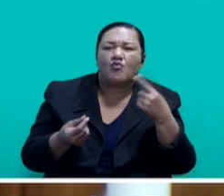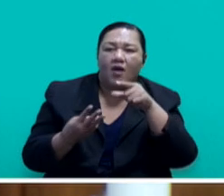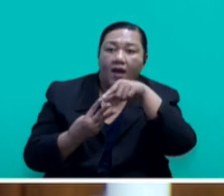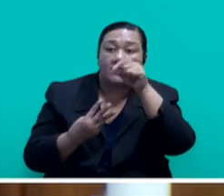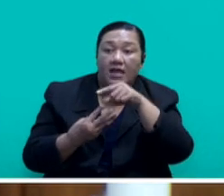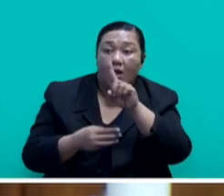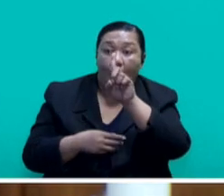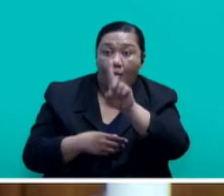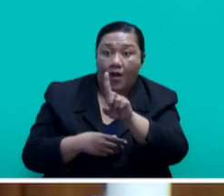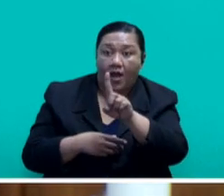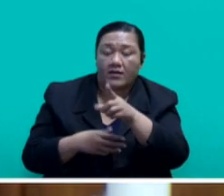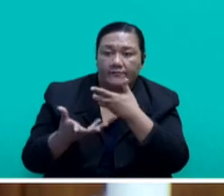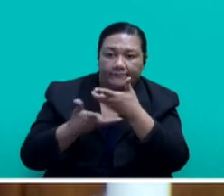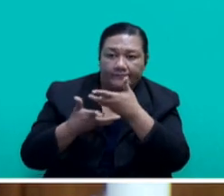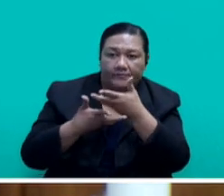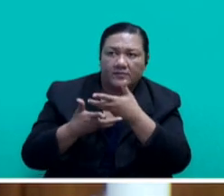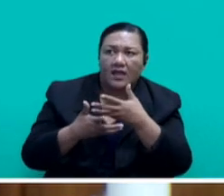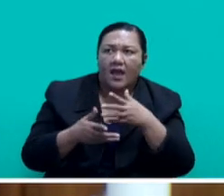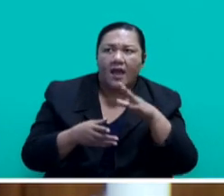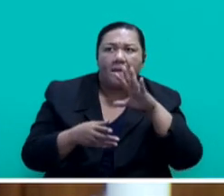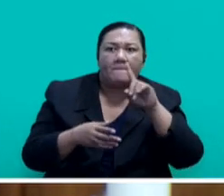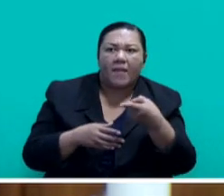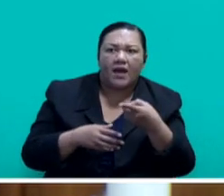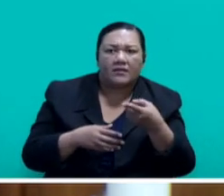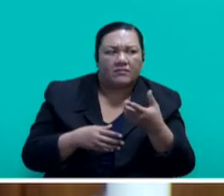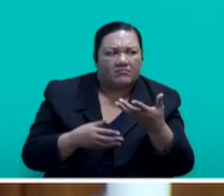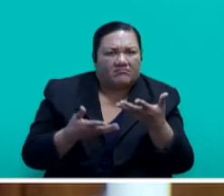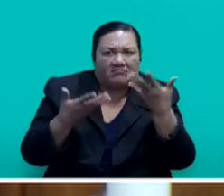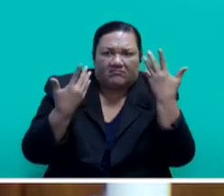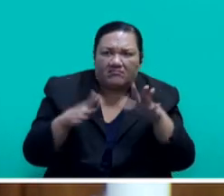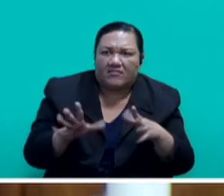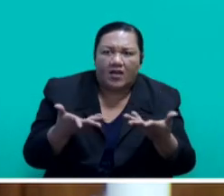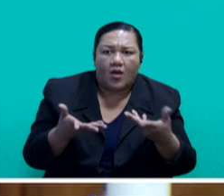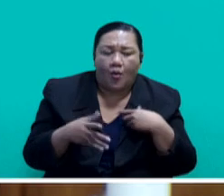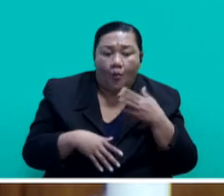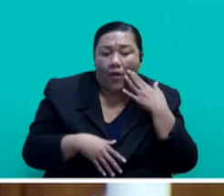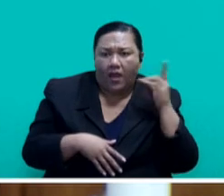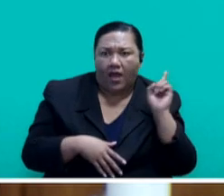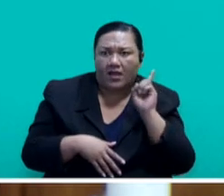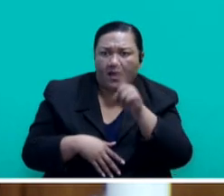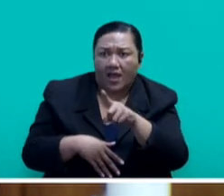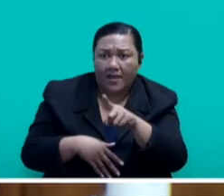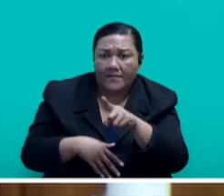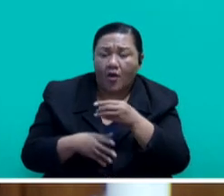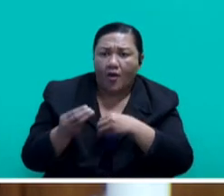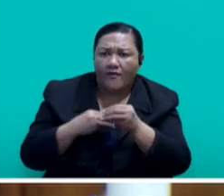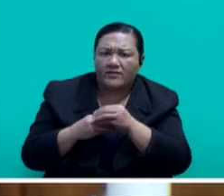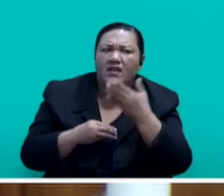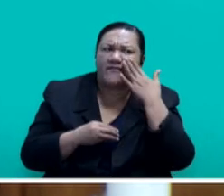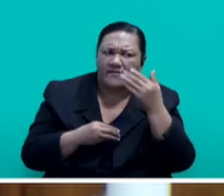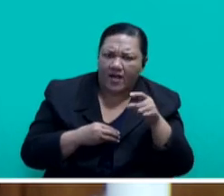this was languishing somewhere until I took office, and I am happy to report that we have now completed